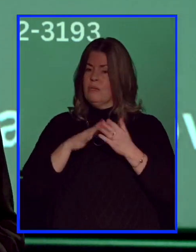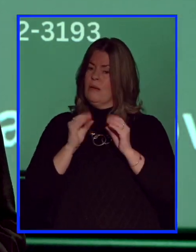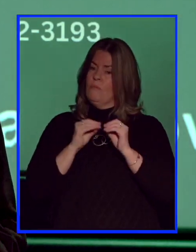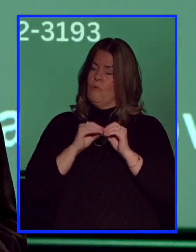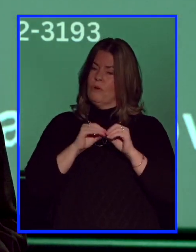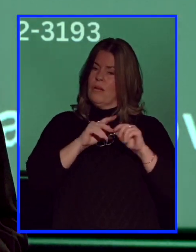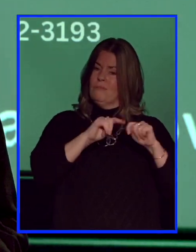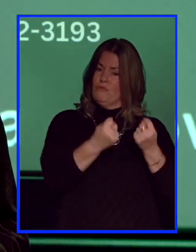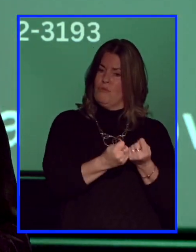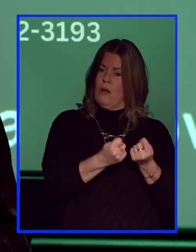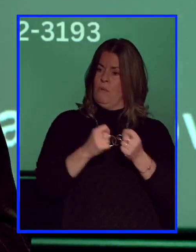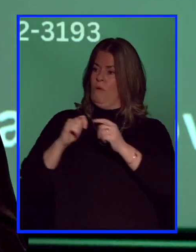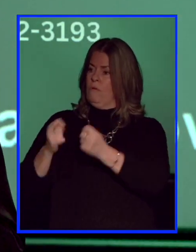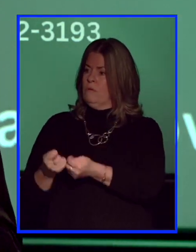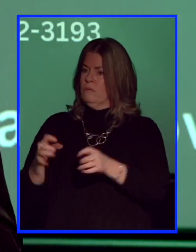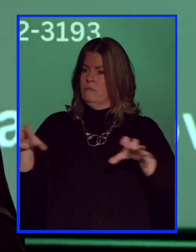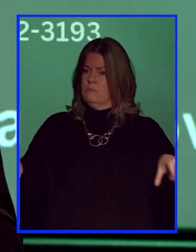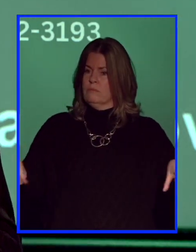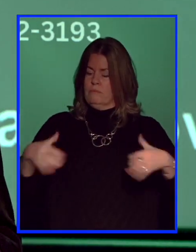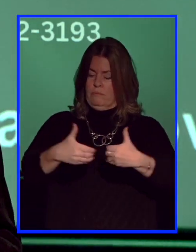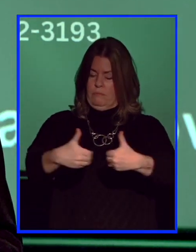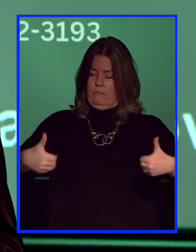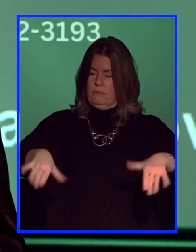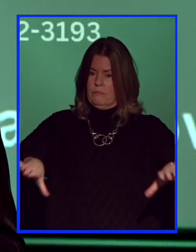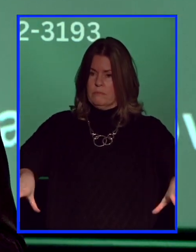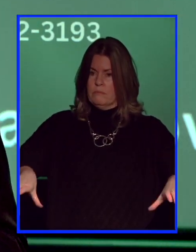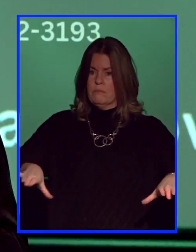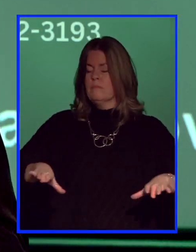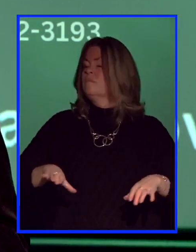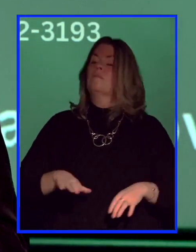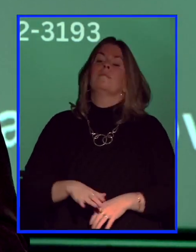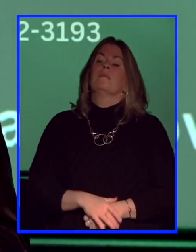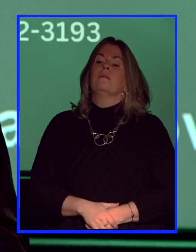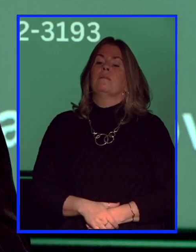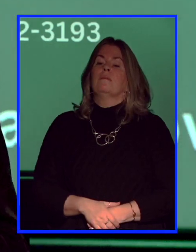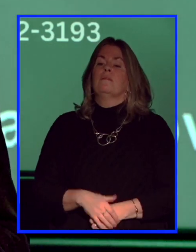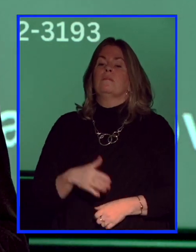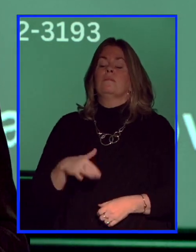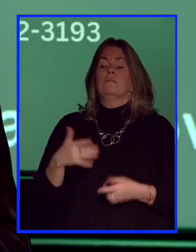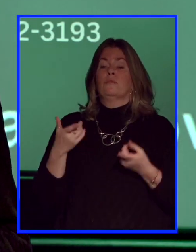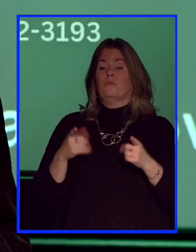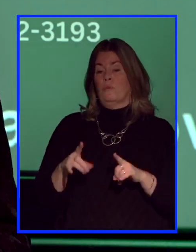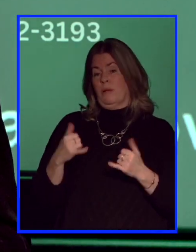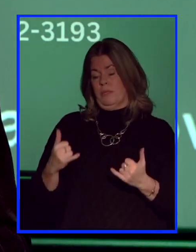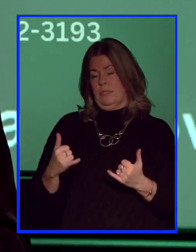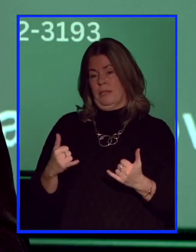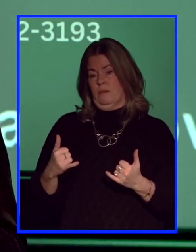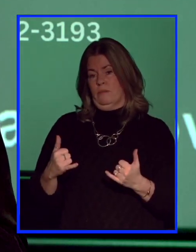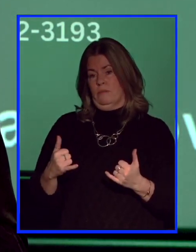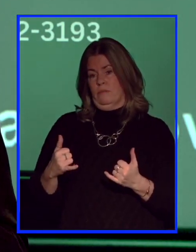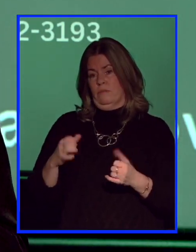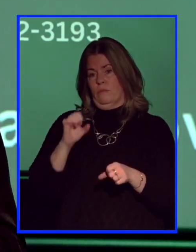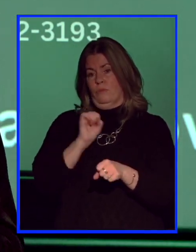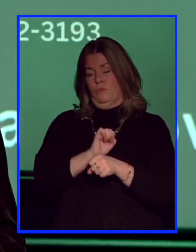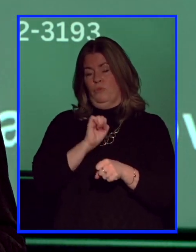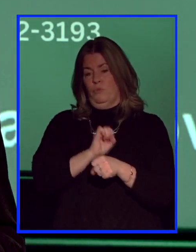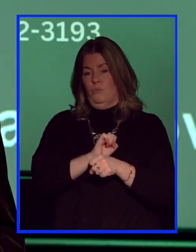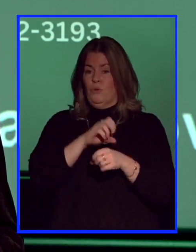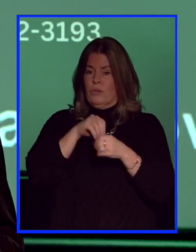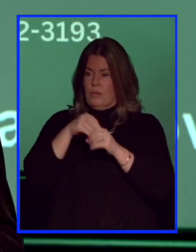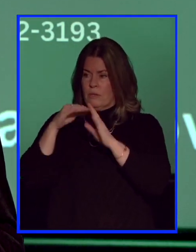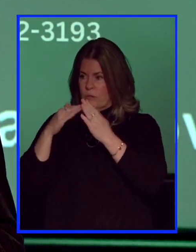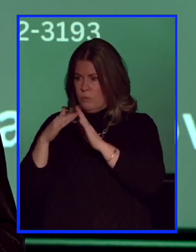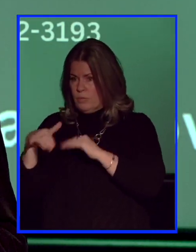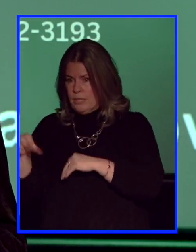country. Mm-hmm. Right. So what happens now is that you do work you work in the committee, but